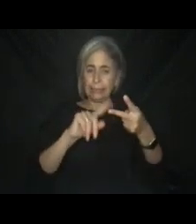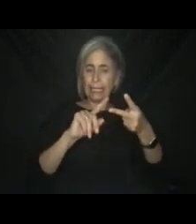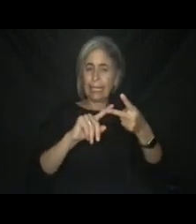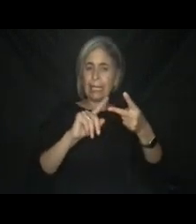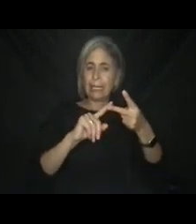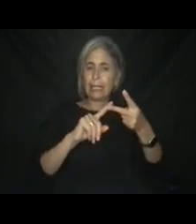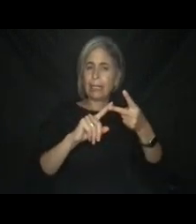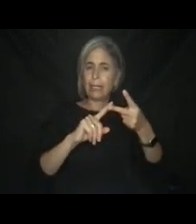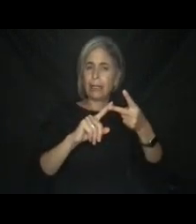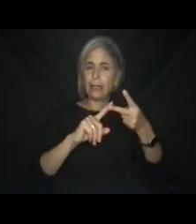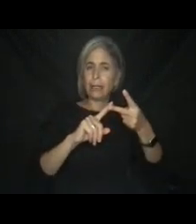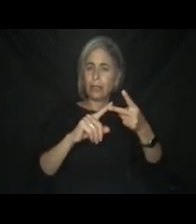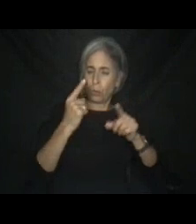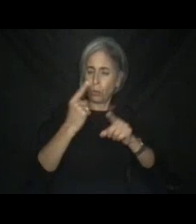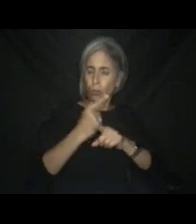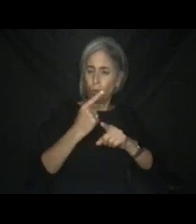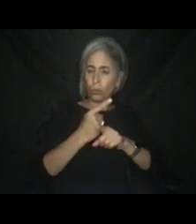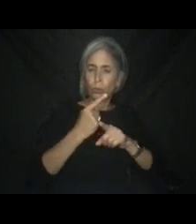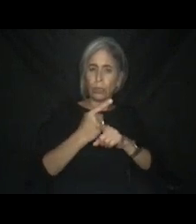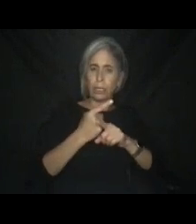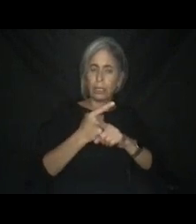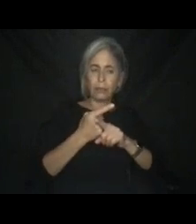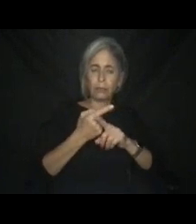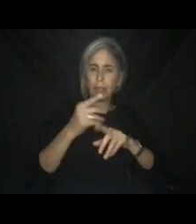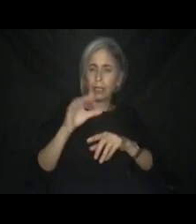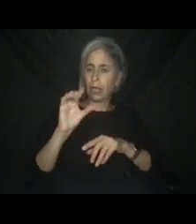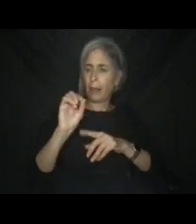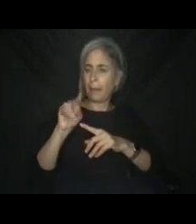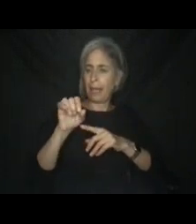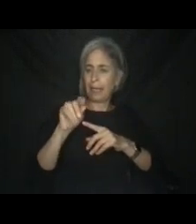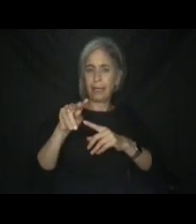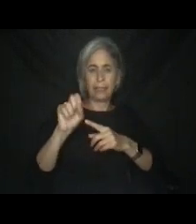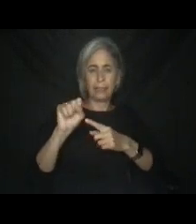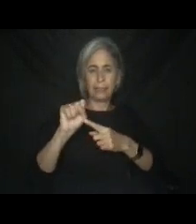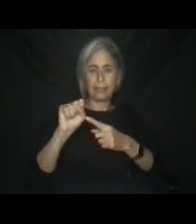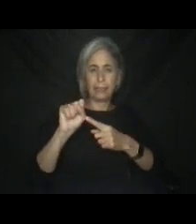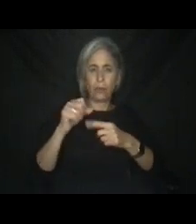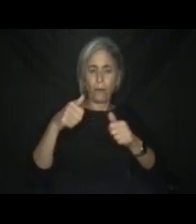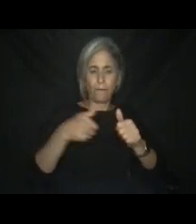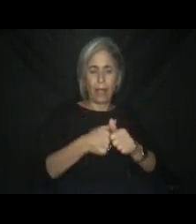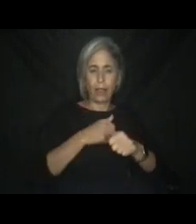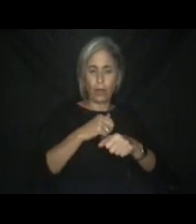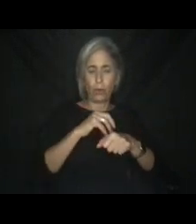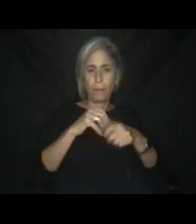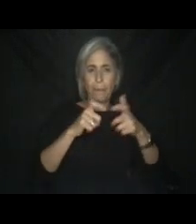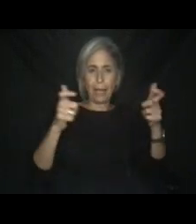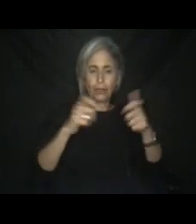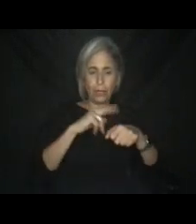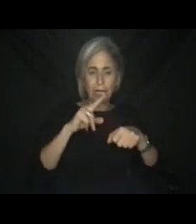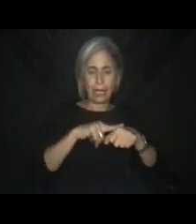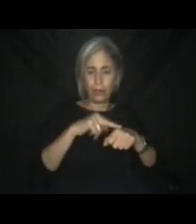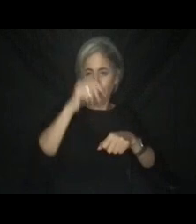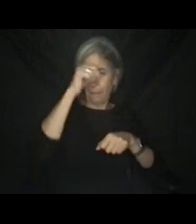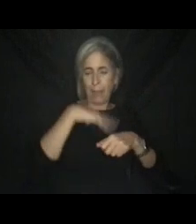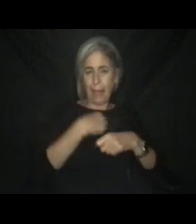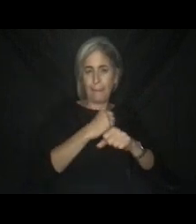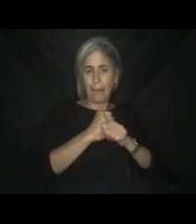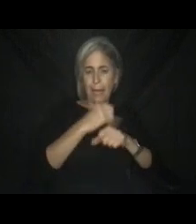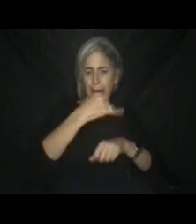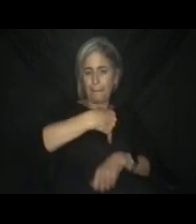geographic contiguity and appropriate compactness. So where possible, we follow major natural and man-made boundaries. And of